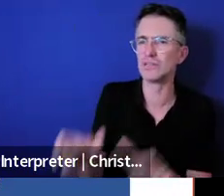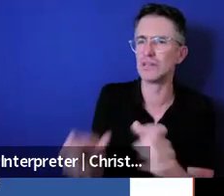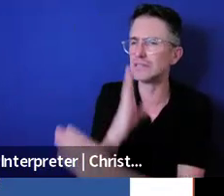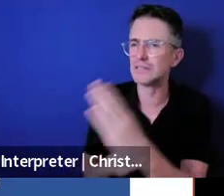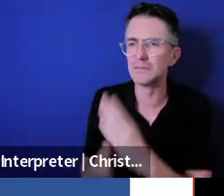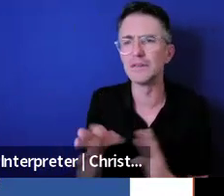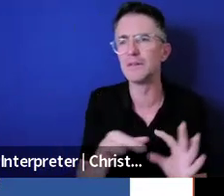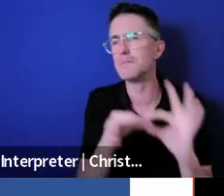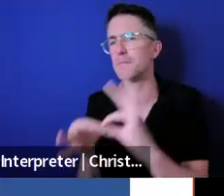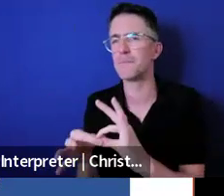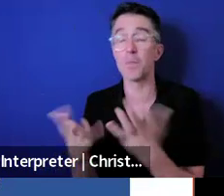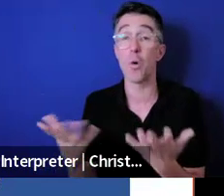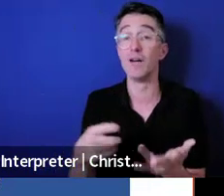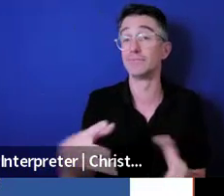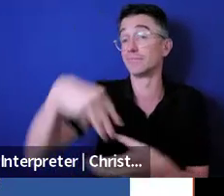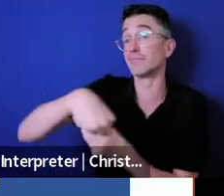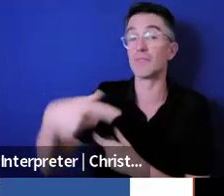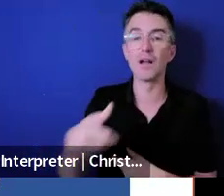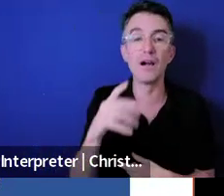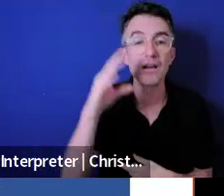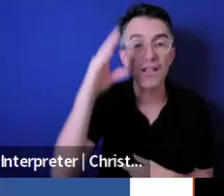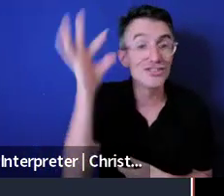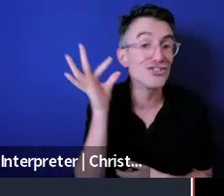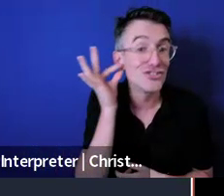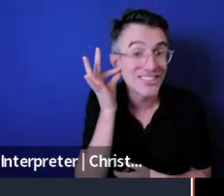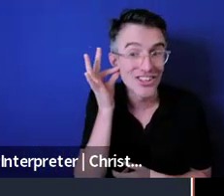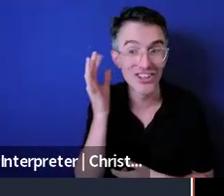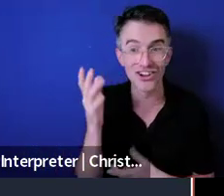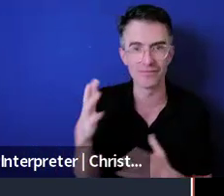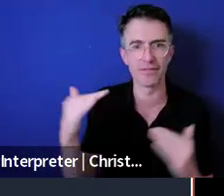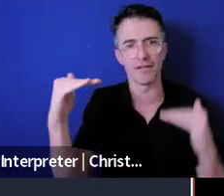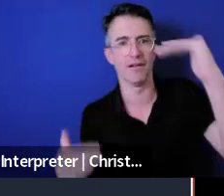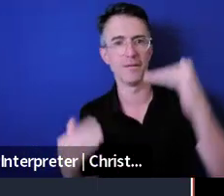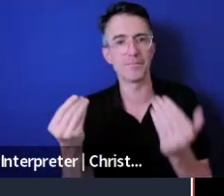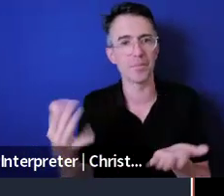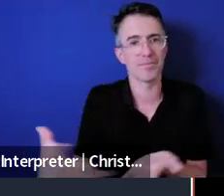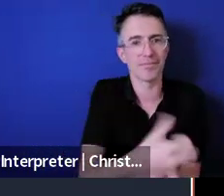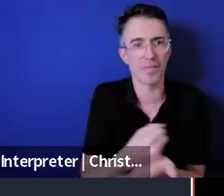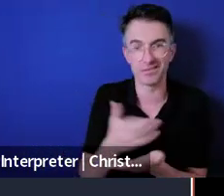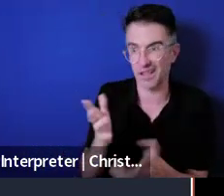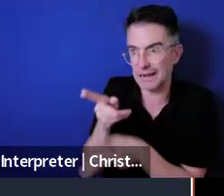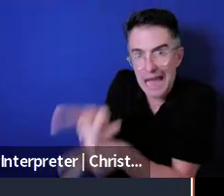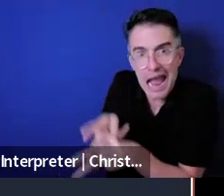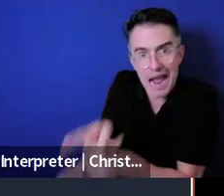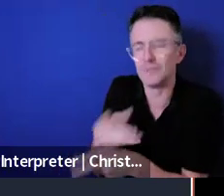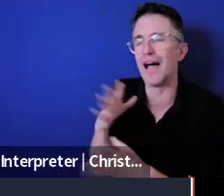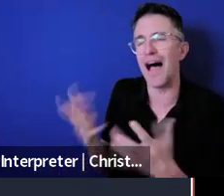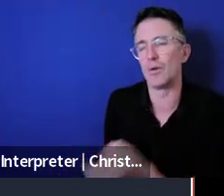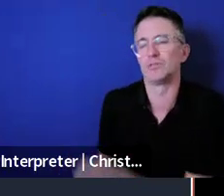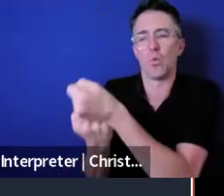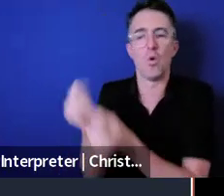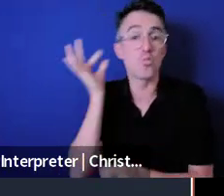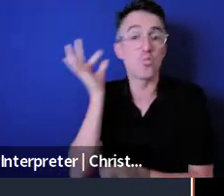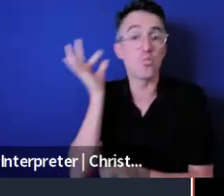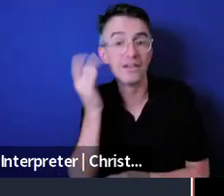to socioeconomic participation across the life cycle. In doing so, social protection system needs